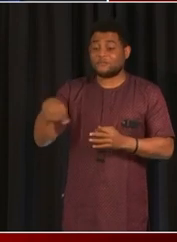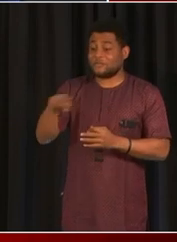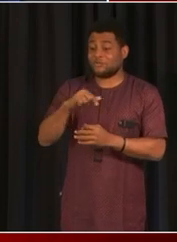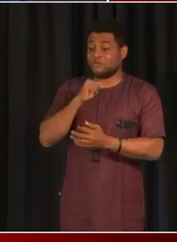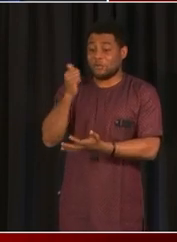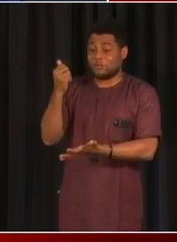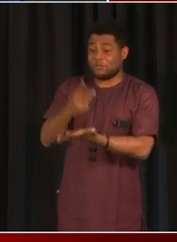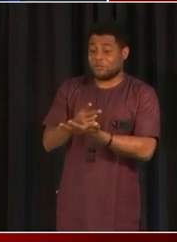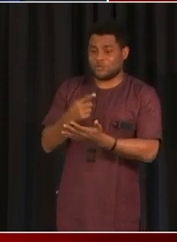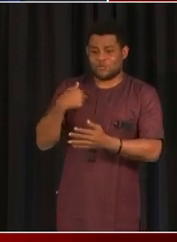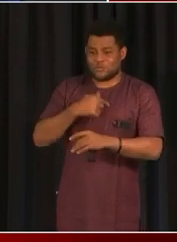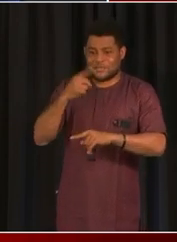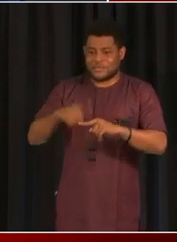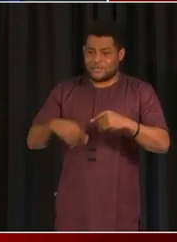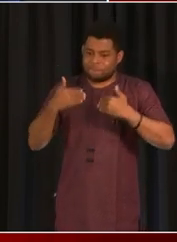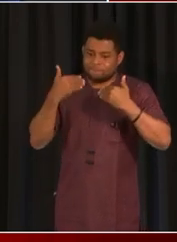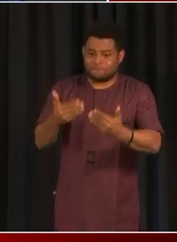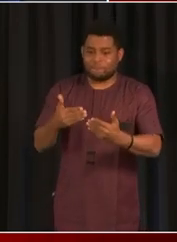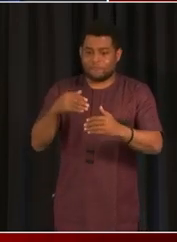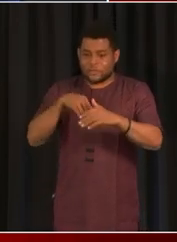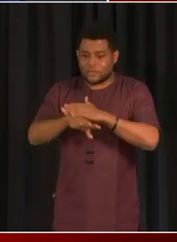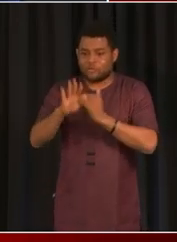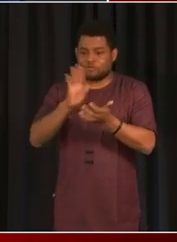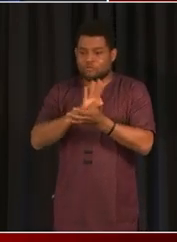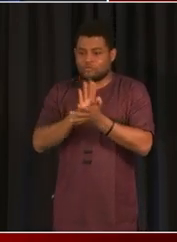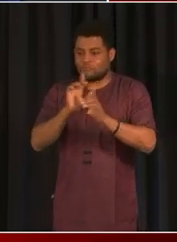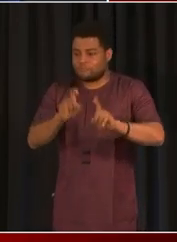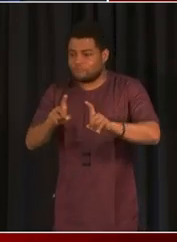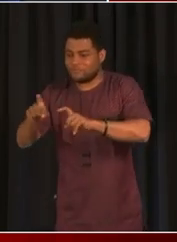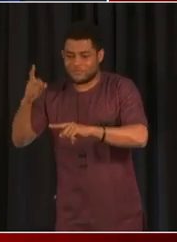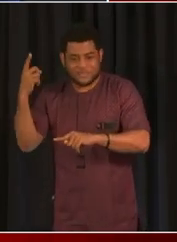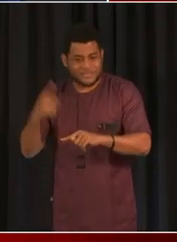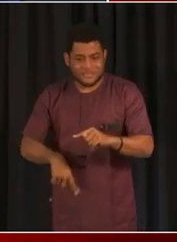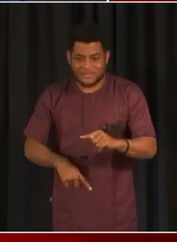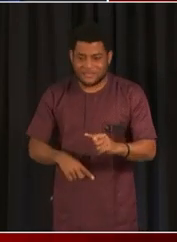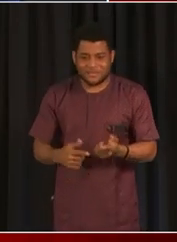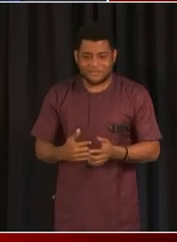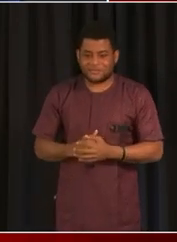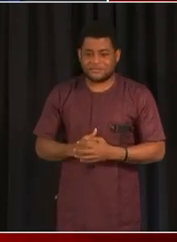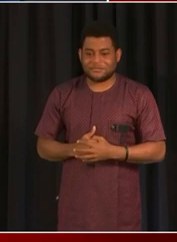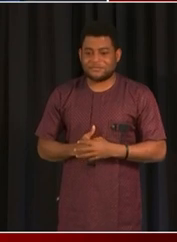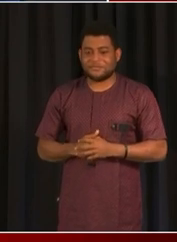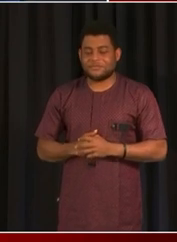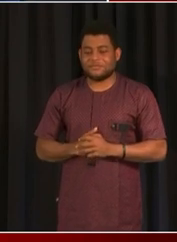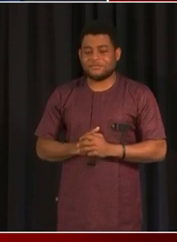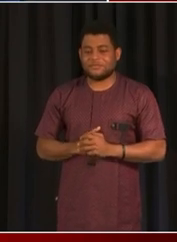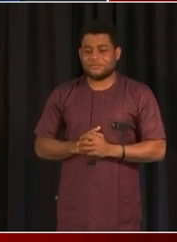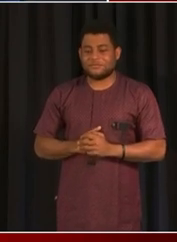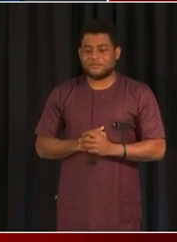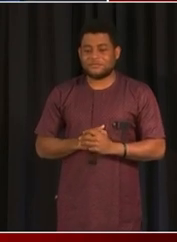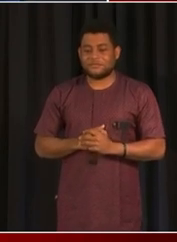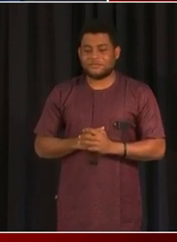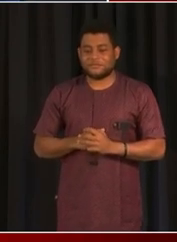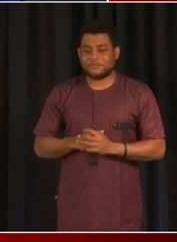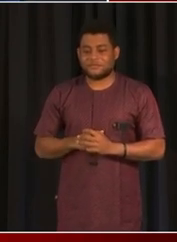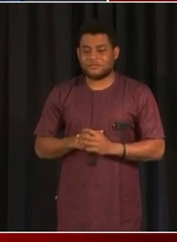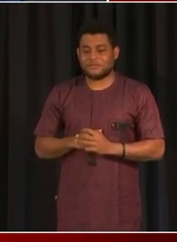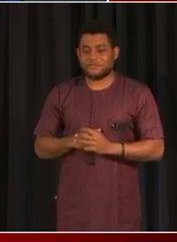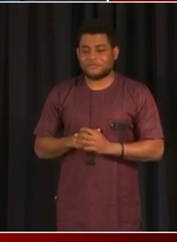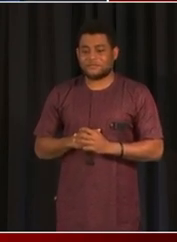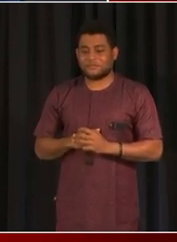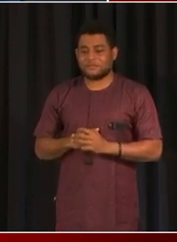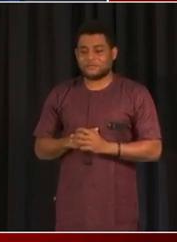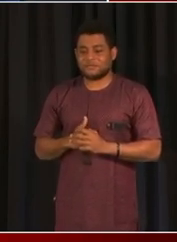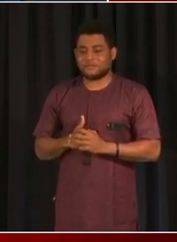and test their kids. And even with the number of students who were attending last year, doing 10% or 100%